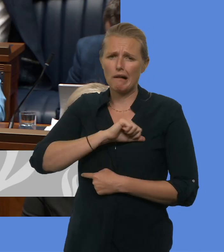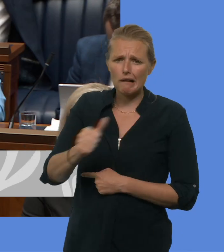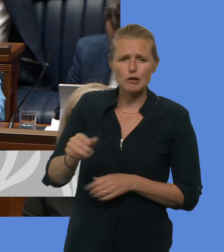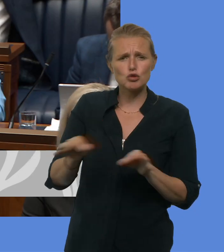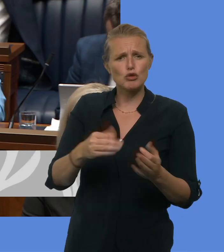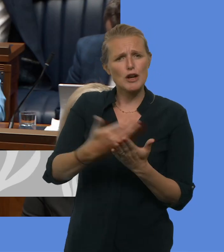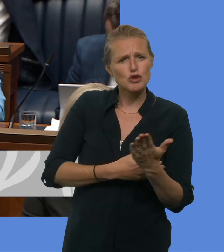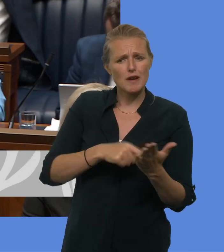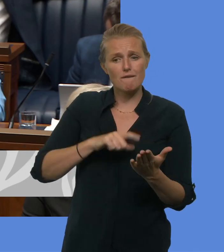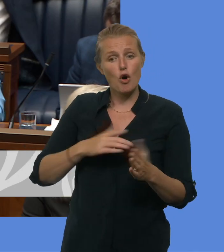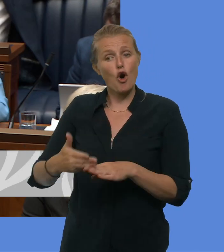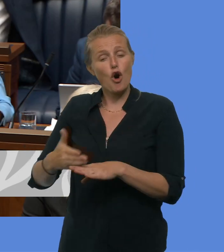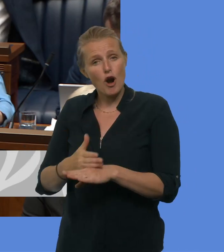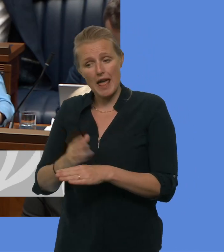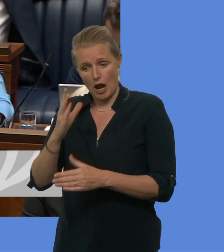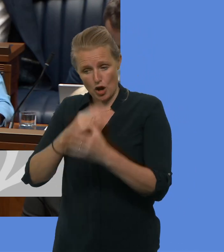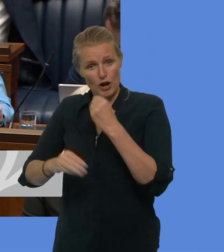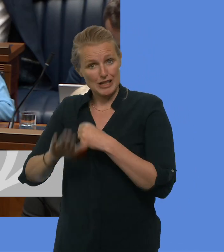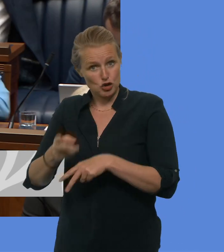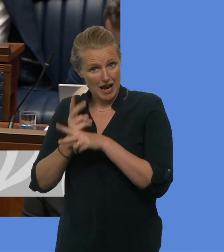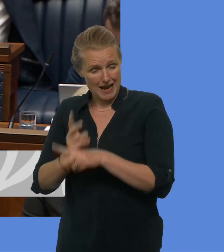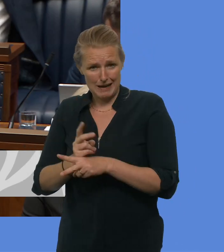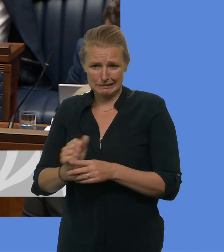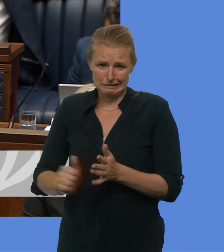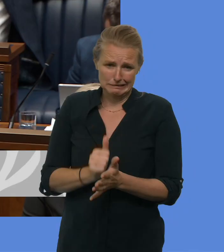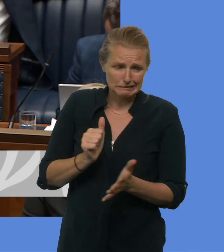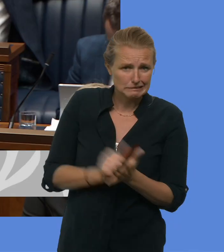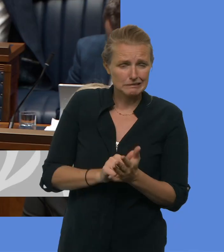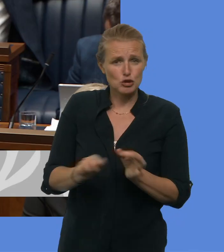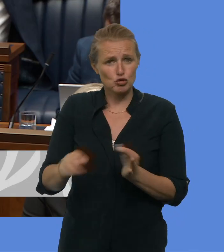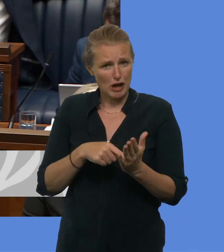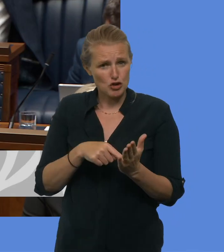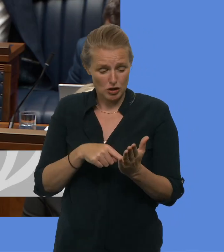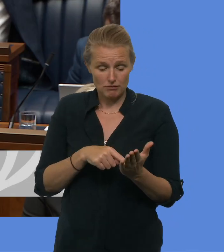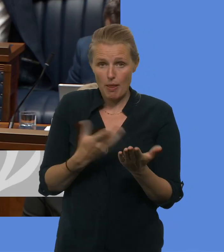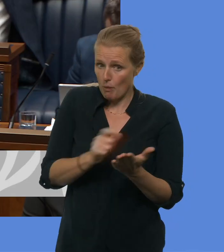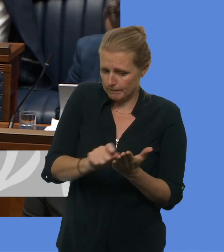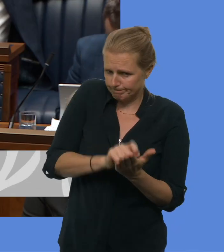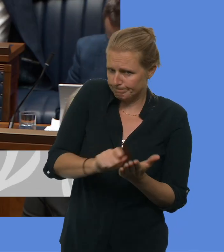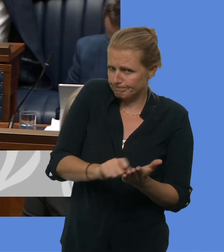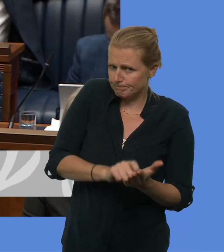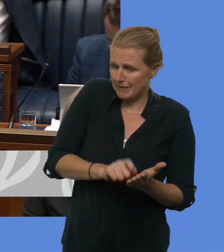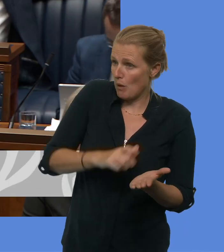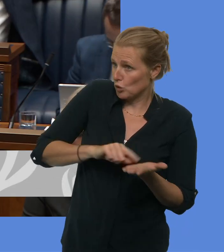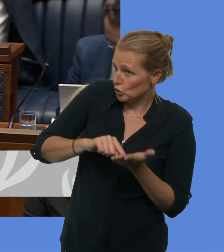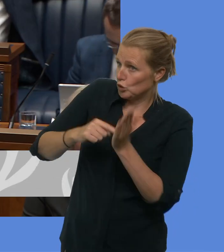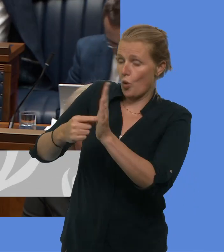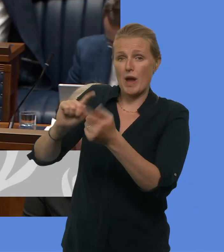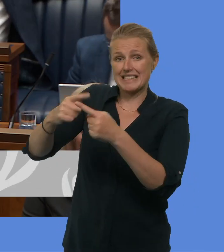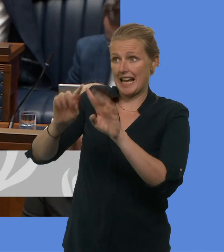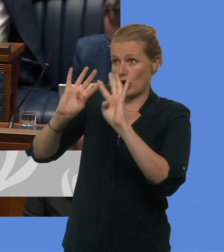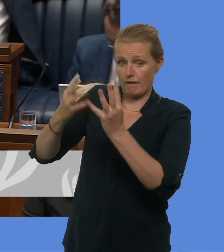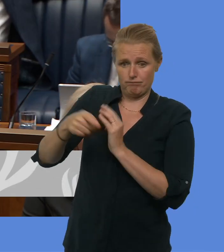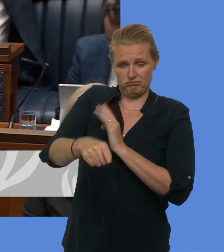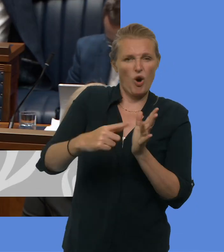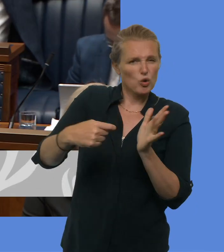learning and childcare, and rightly we're taking that forward, and I'll present to the Executive a comprehensive strategy in the autumn. But we